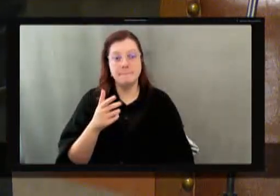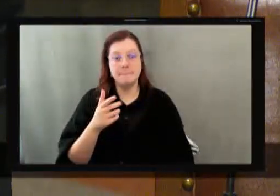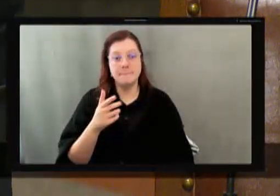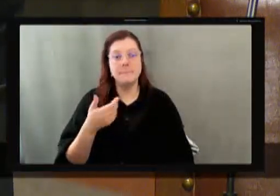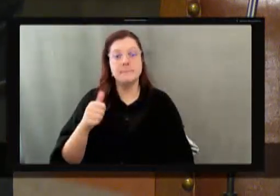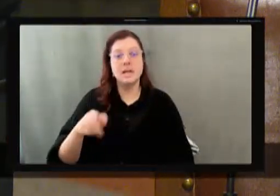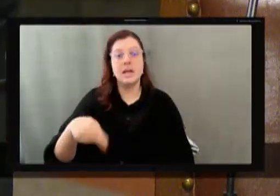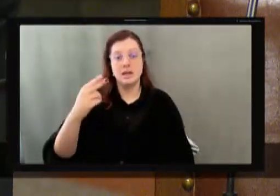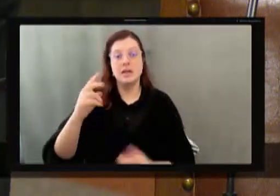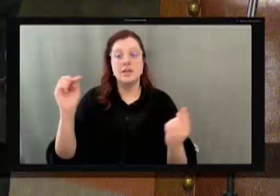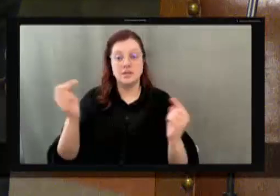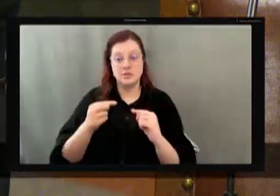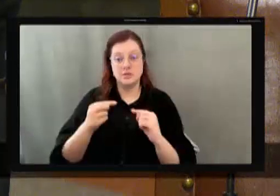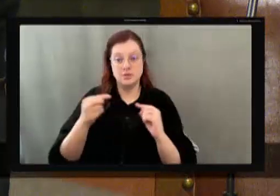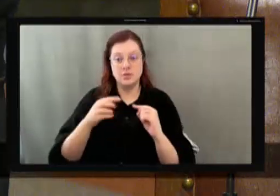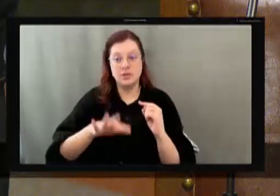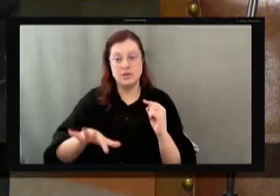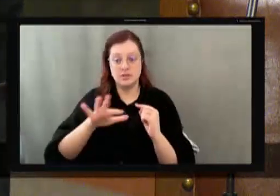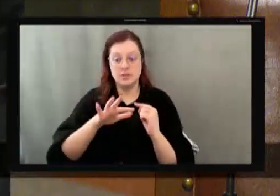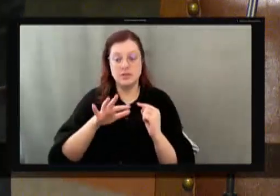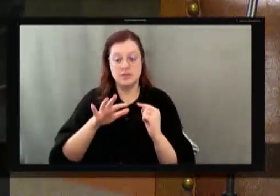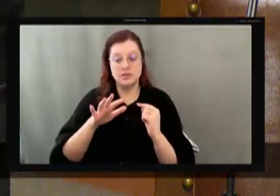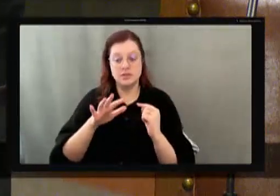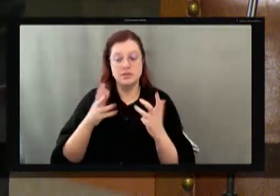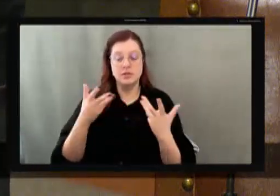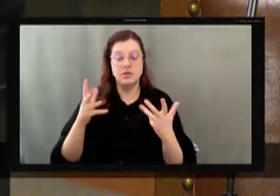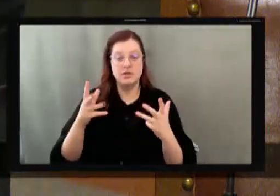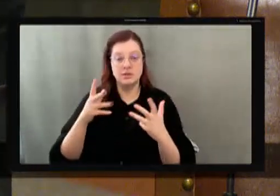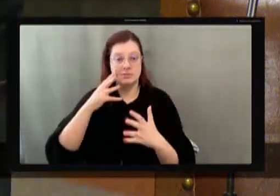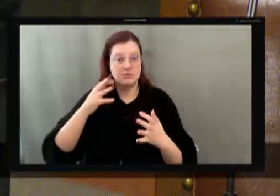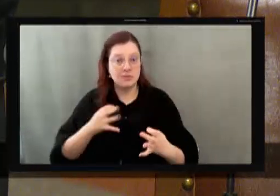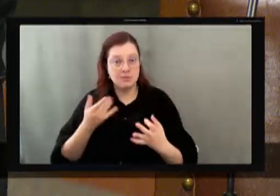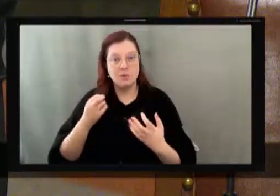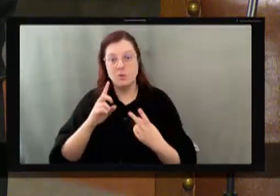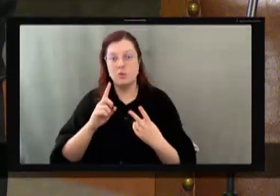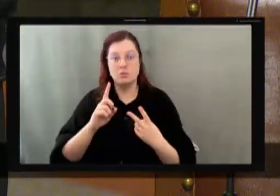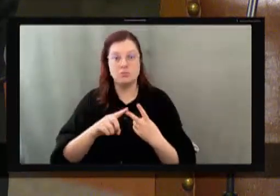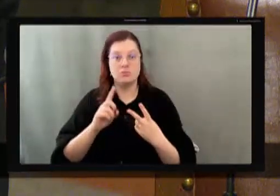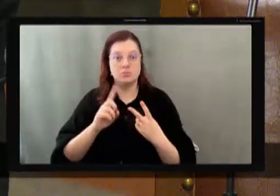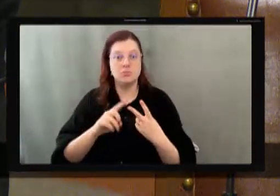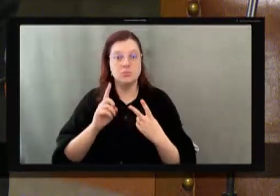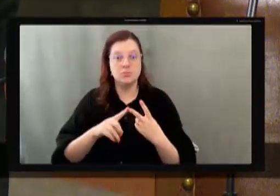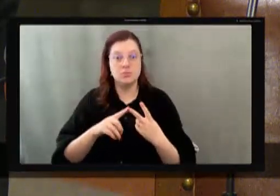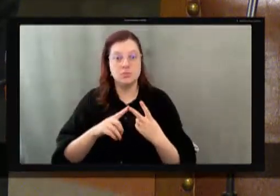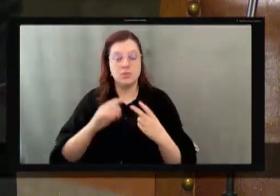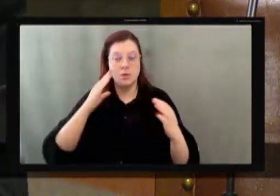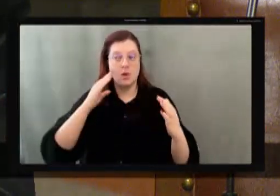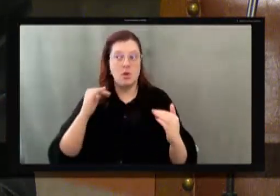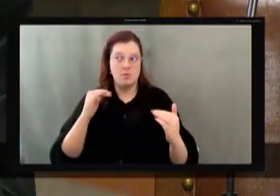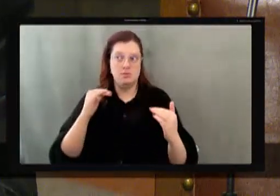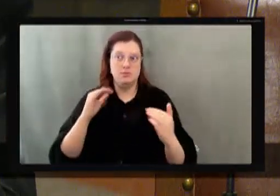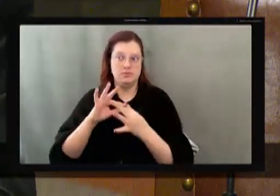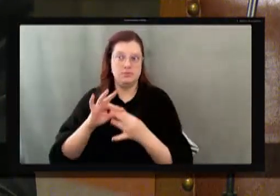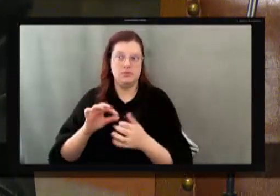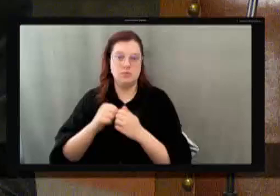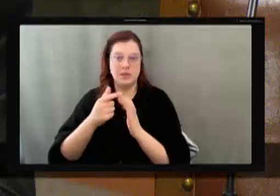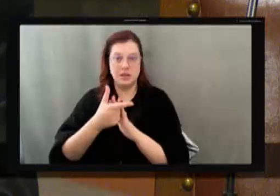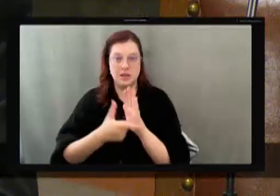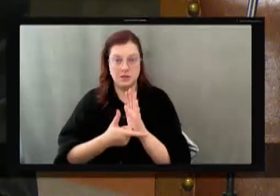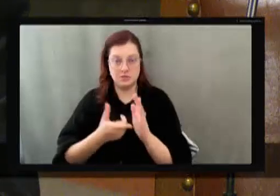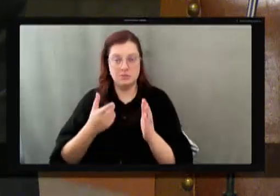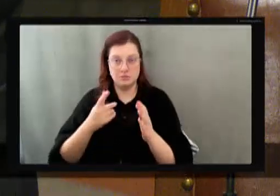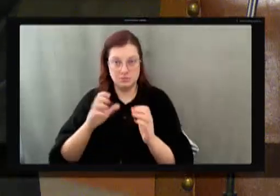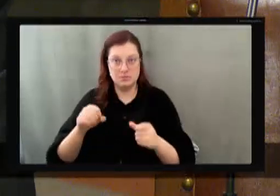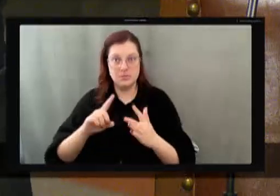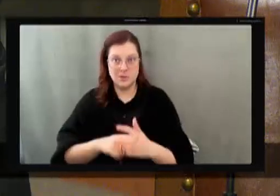already, you know, been determined, or is it the hope of, you know, this legislation to begin an audit to